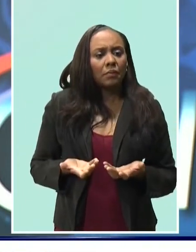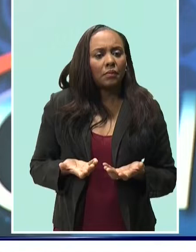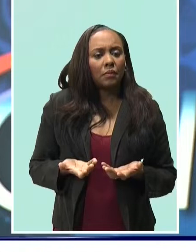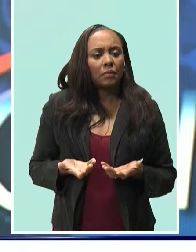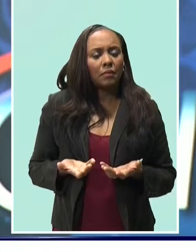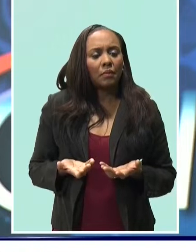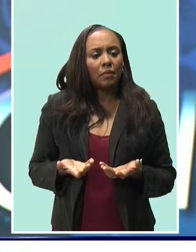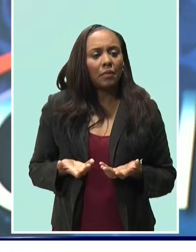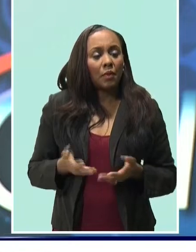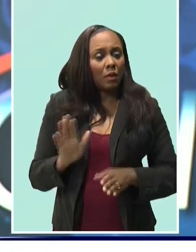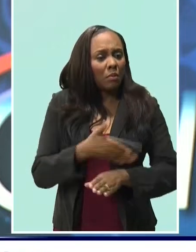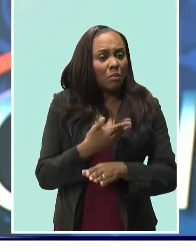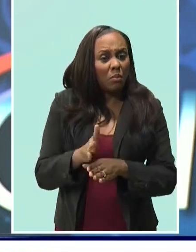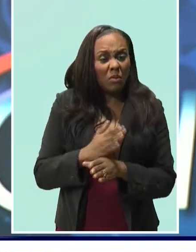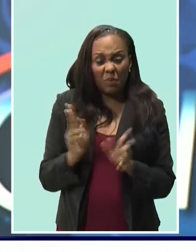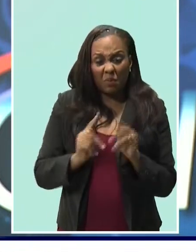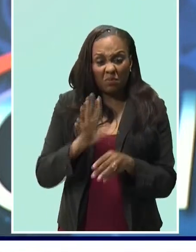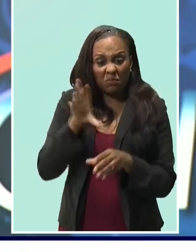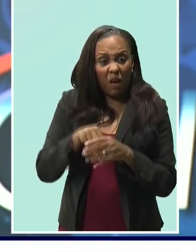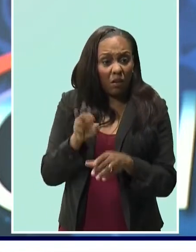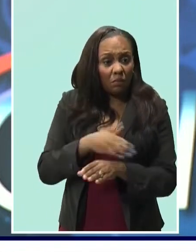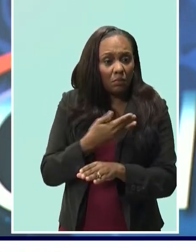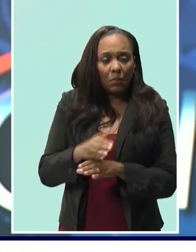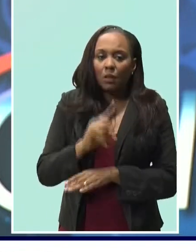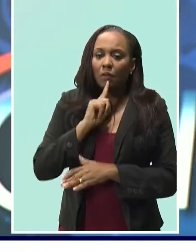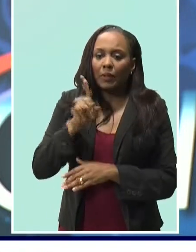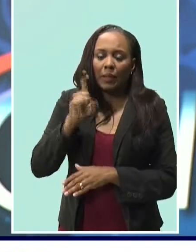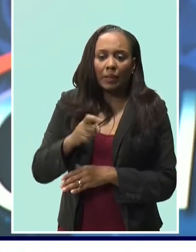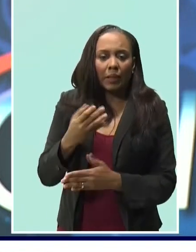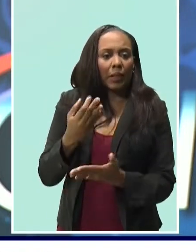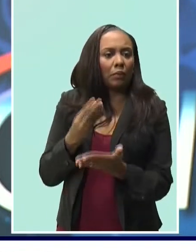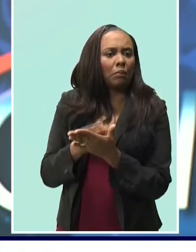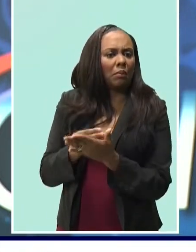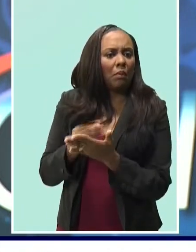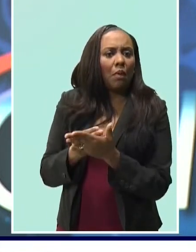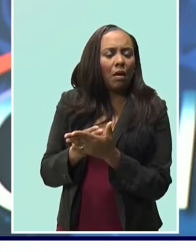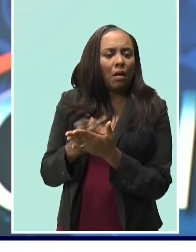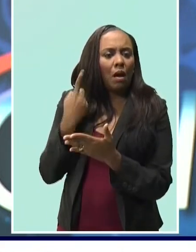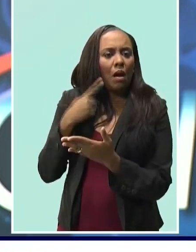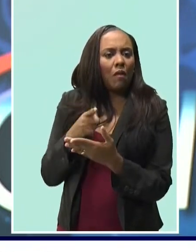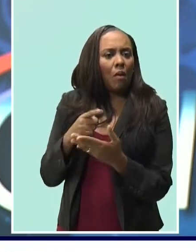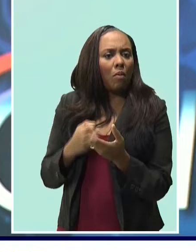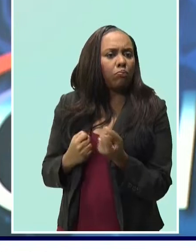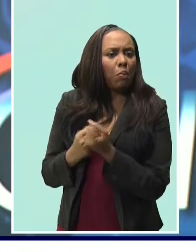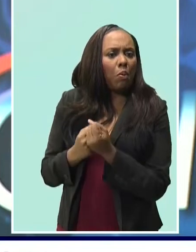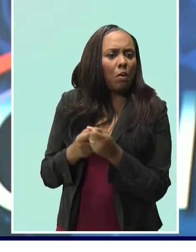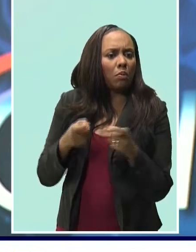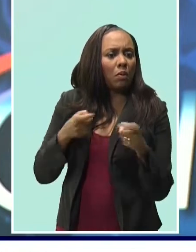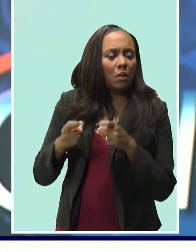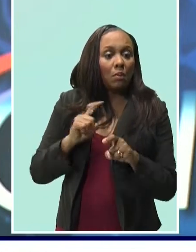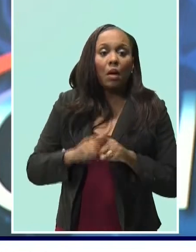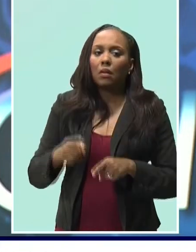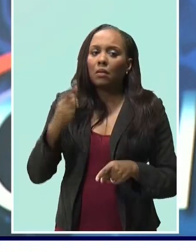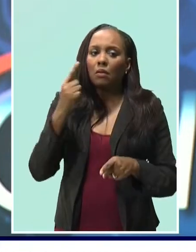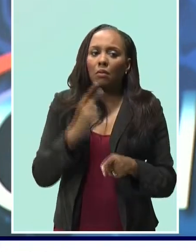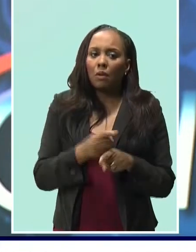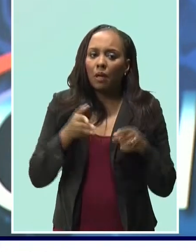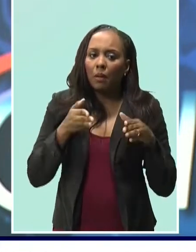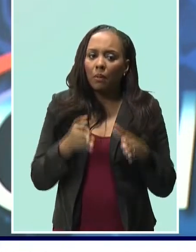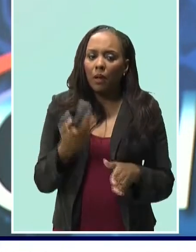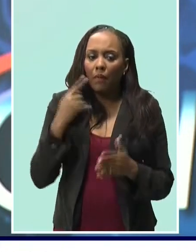says music industry participants will need immediate financial relief in order to cope. However, there is a right way in going about